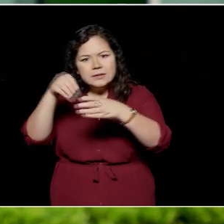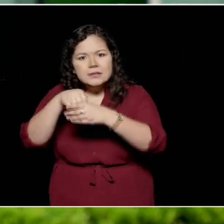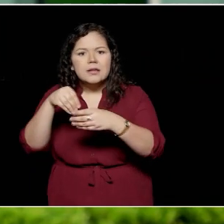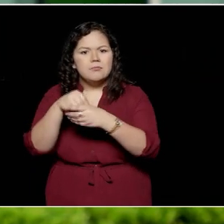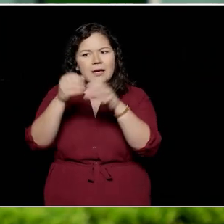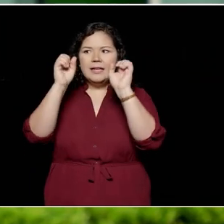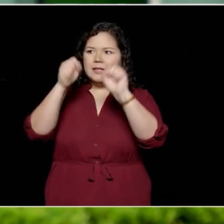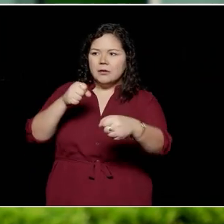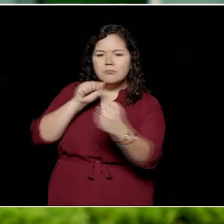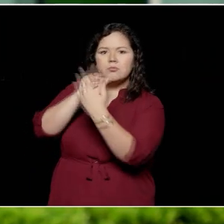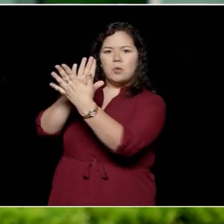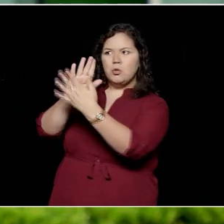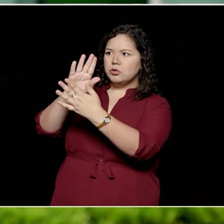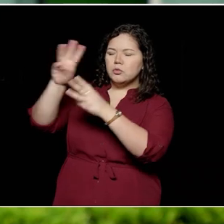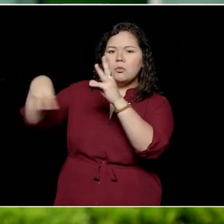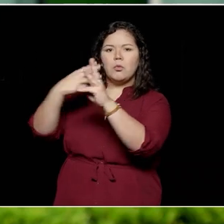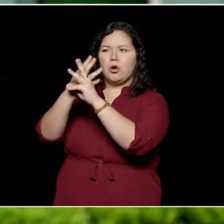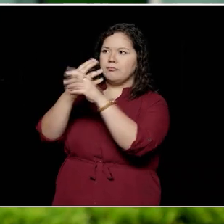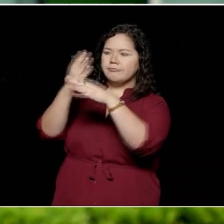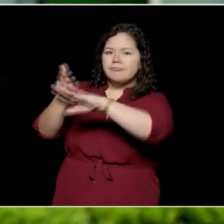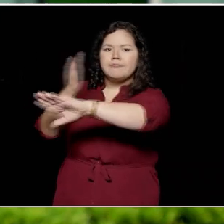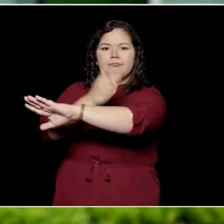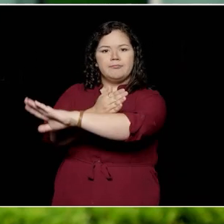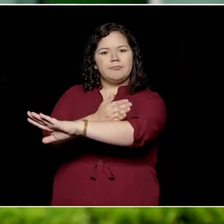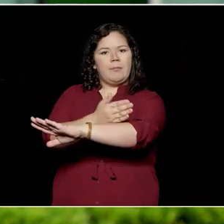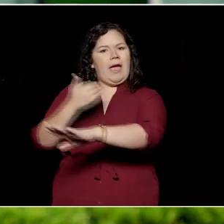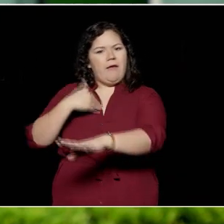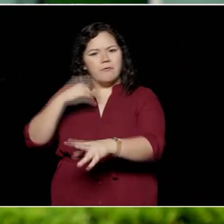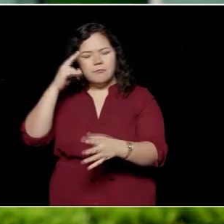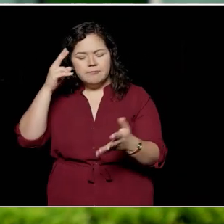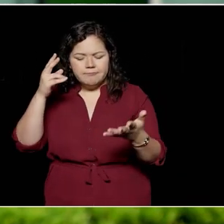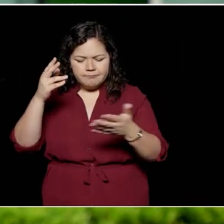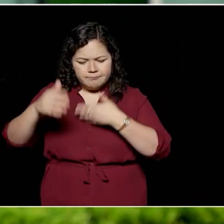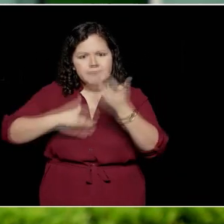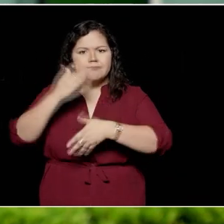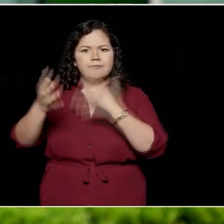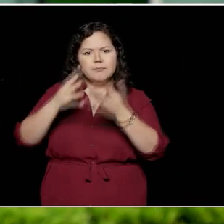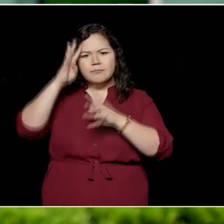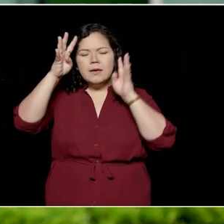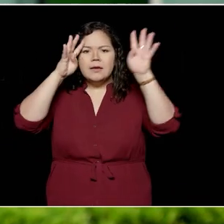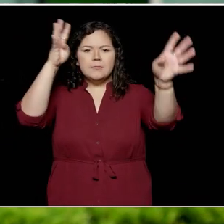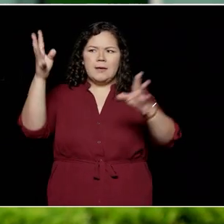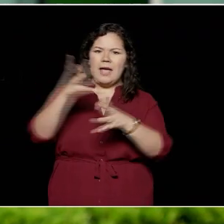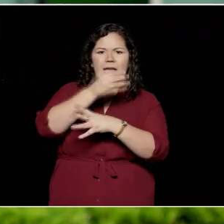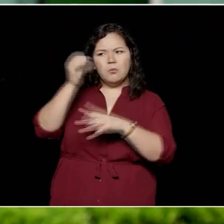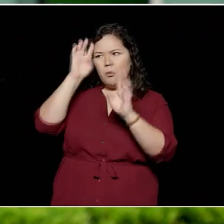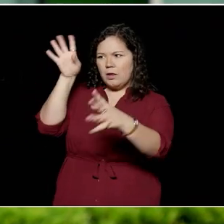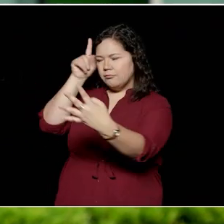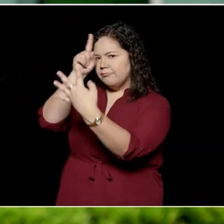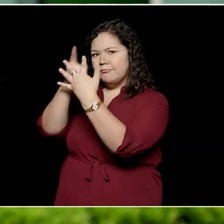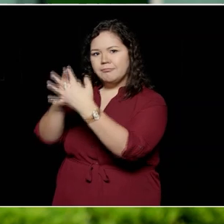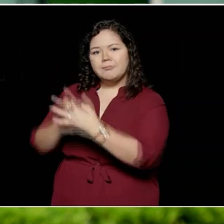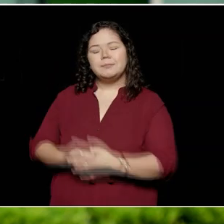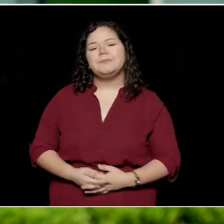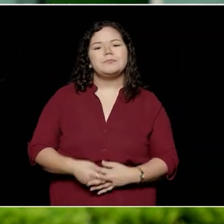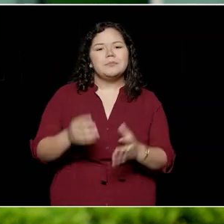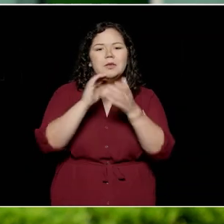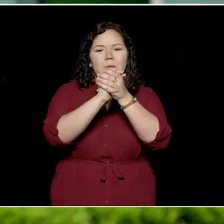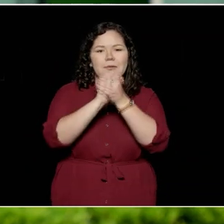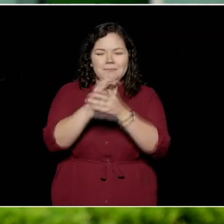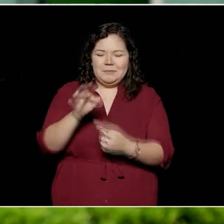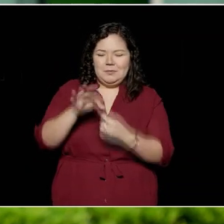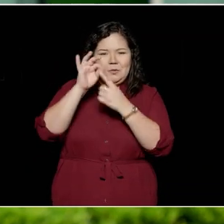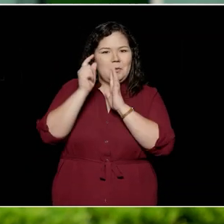leadership and meet the challenge of our time with purpose, vision, and impact. Congratulations on this very